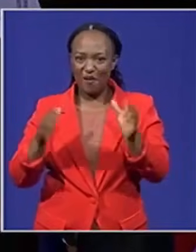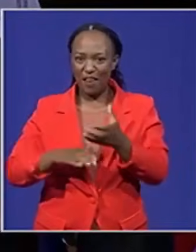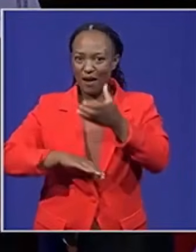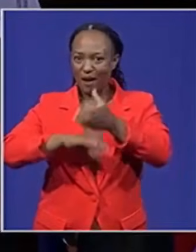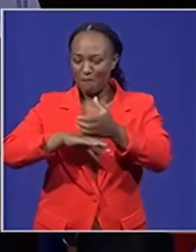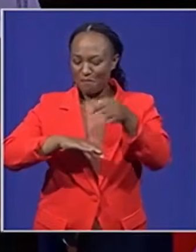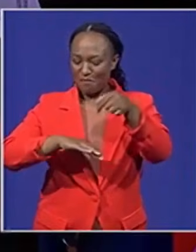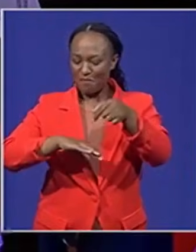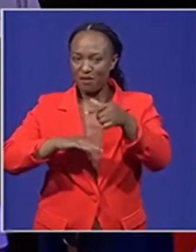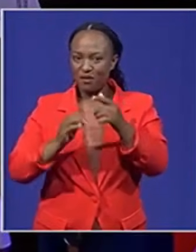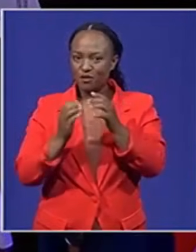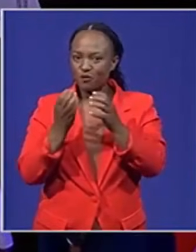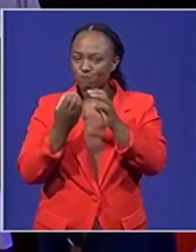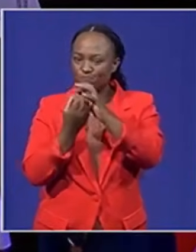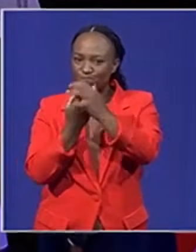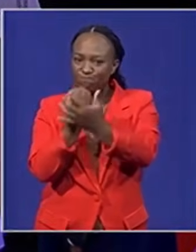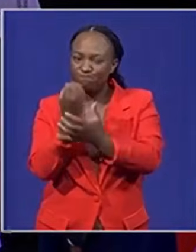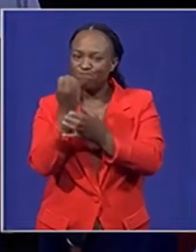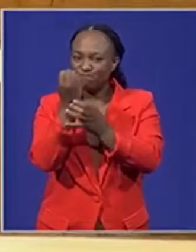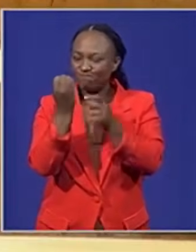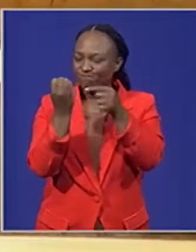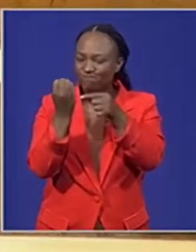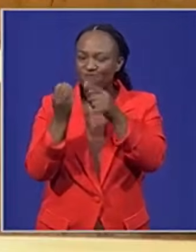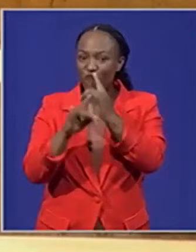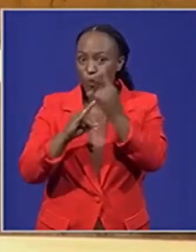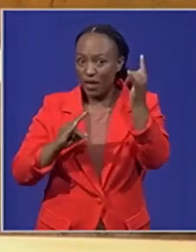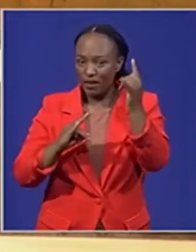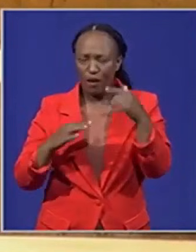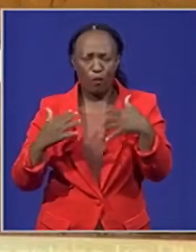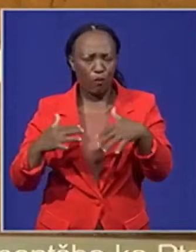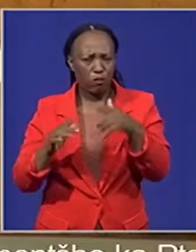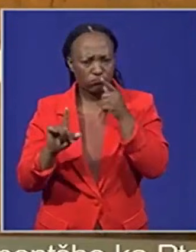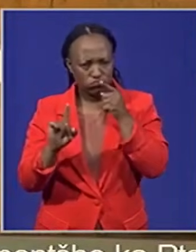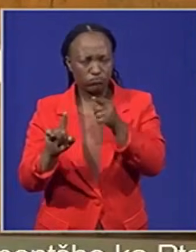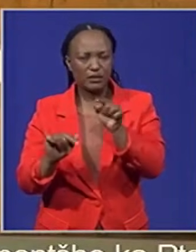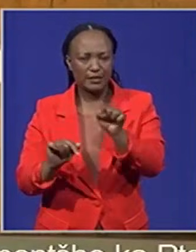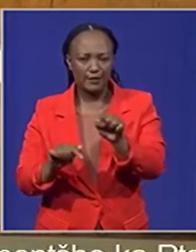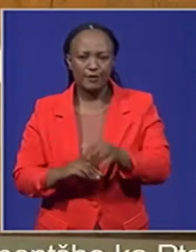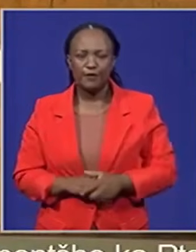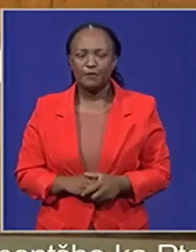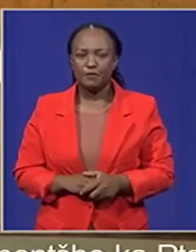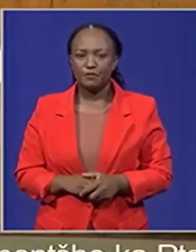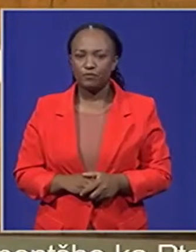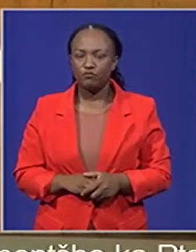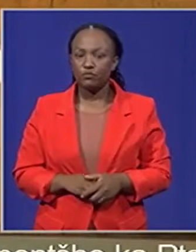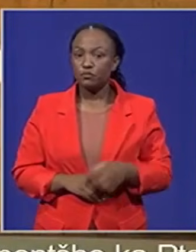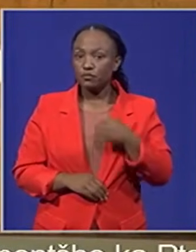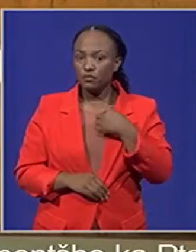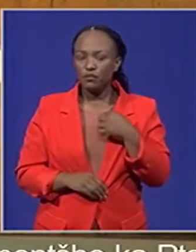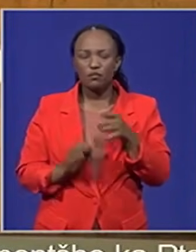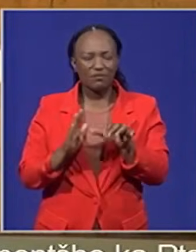actually hold it up and win it, basically. Yeah, I think it's a significant moment for us as a